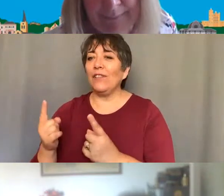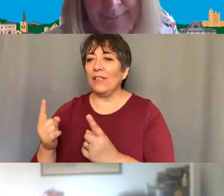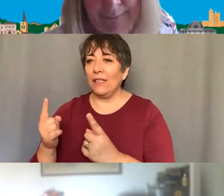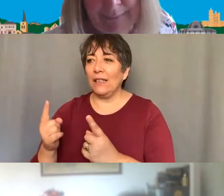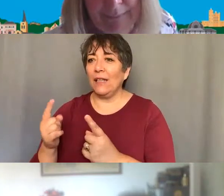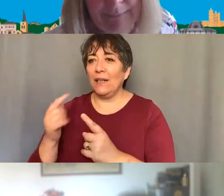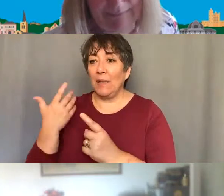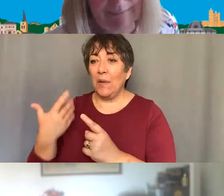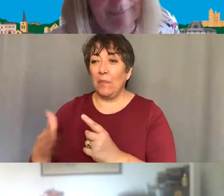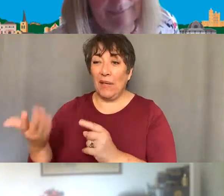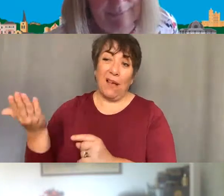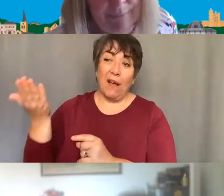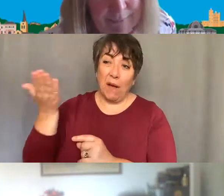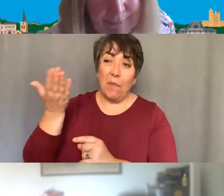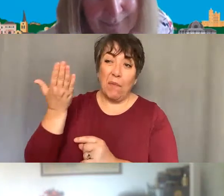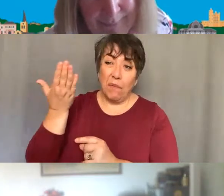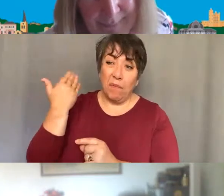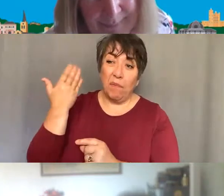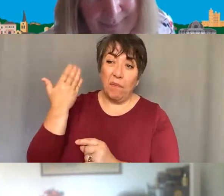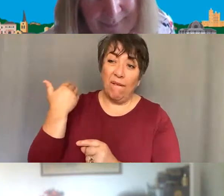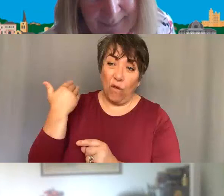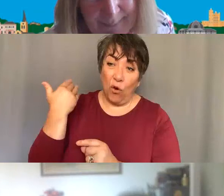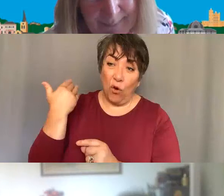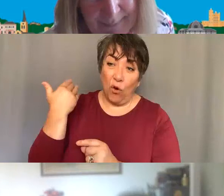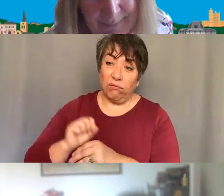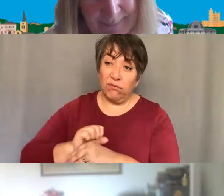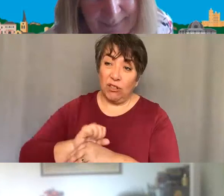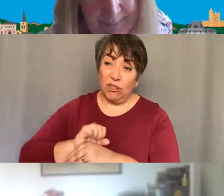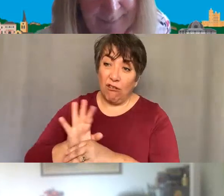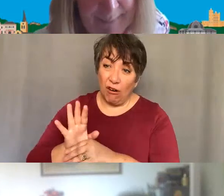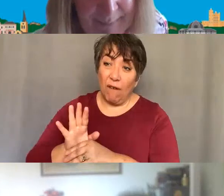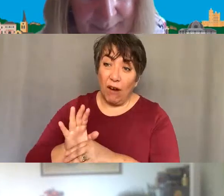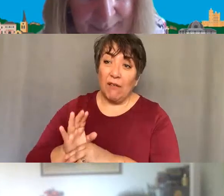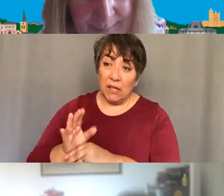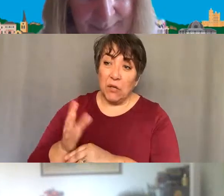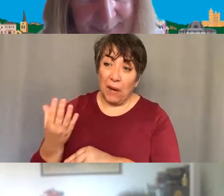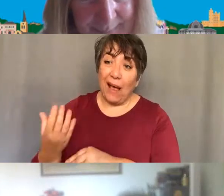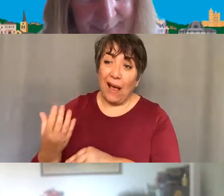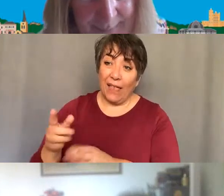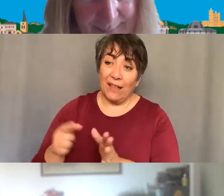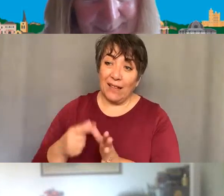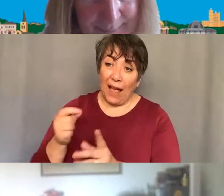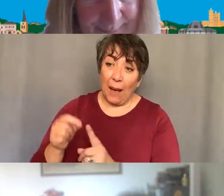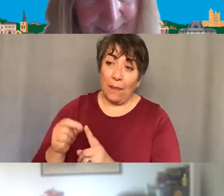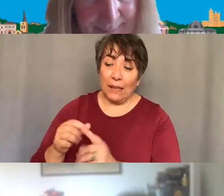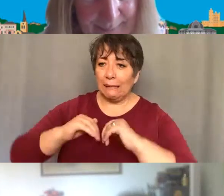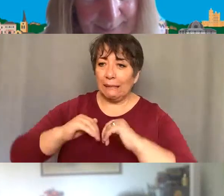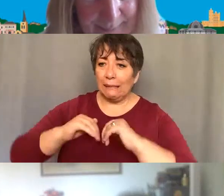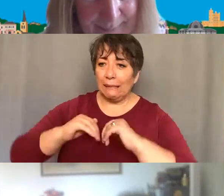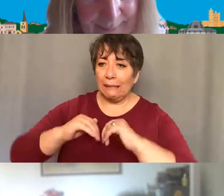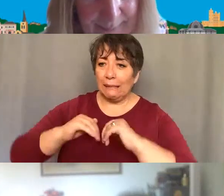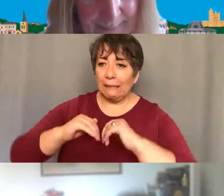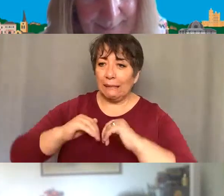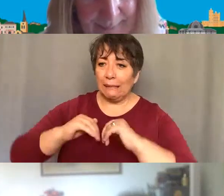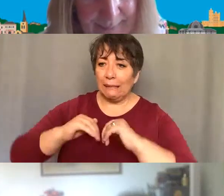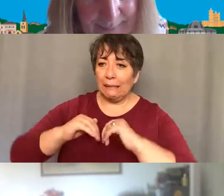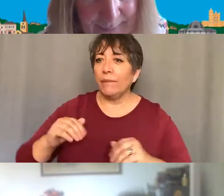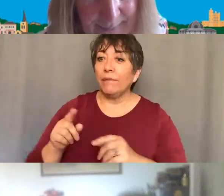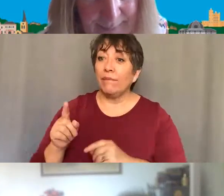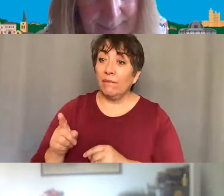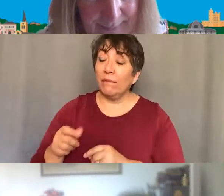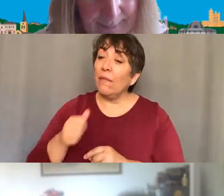So I'm not an IT guru by any stretch, but I do know it is a separate app. And I personally use the